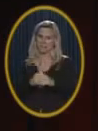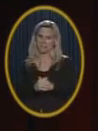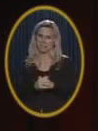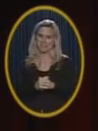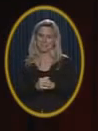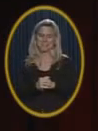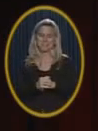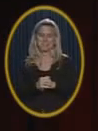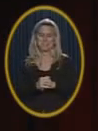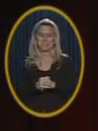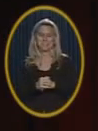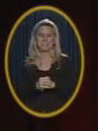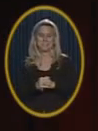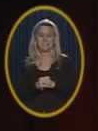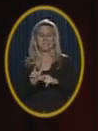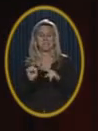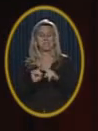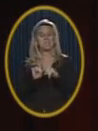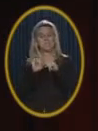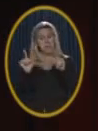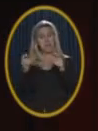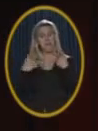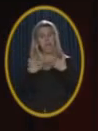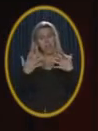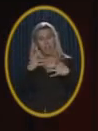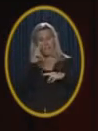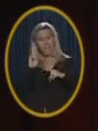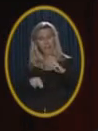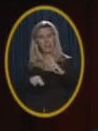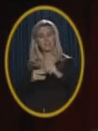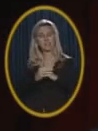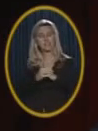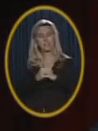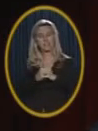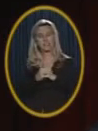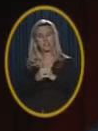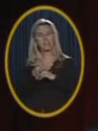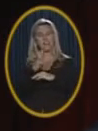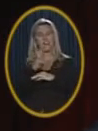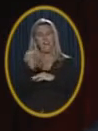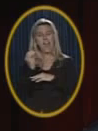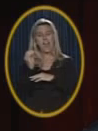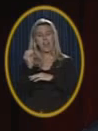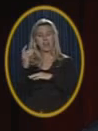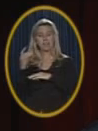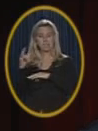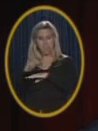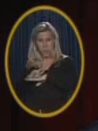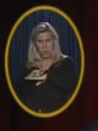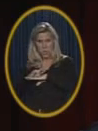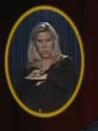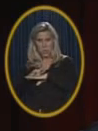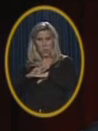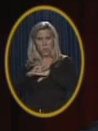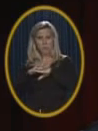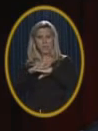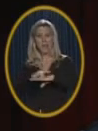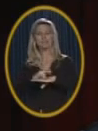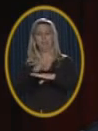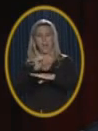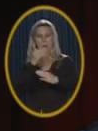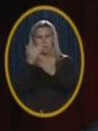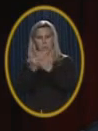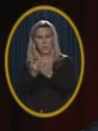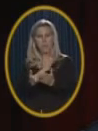But anyway, so we had a lot of fun, and the thing rolled out, and we proved all these things out,